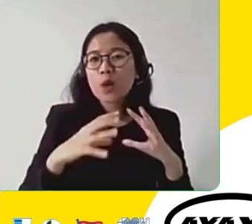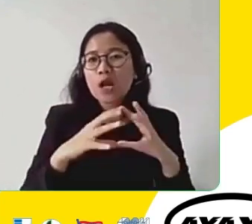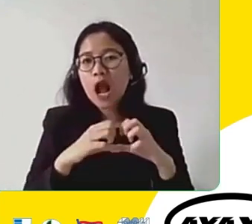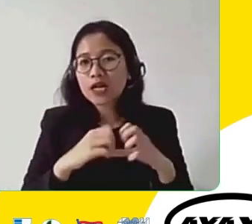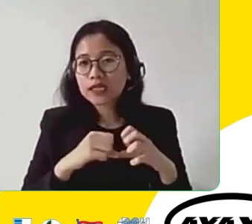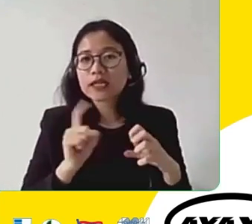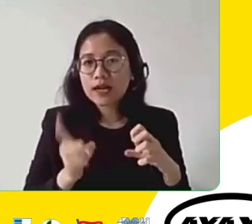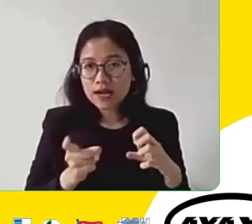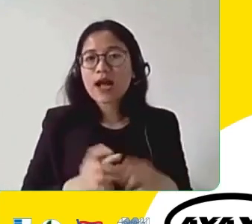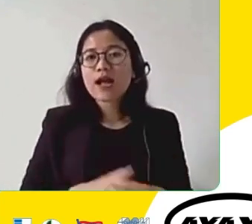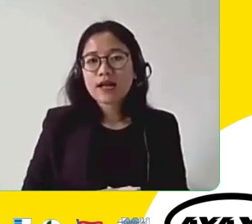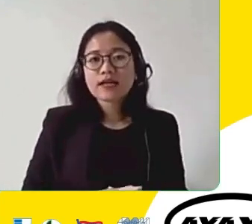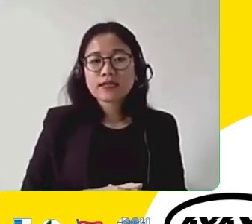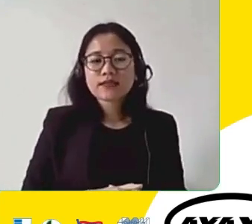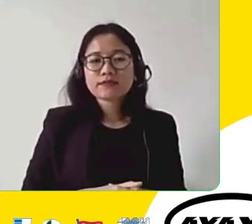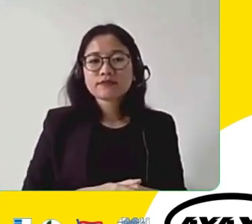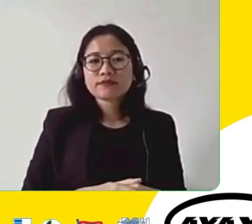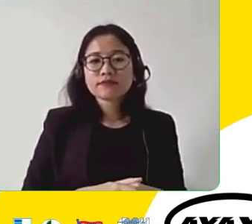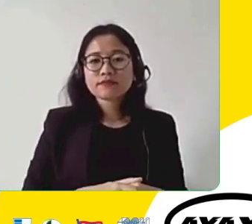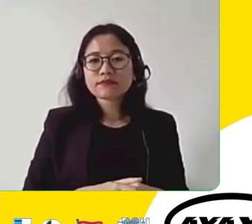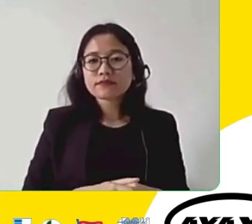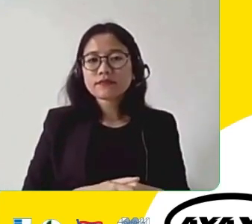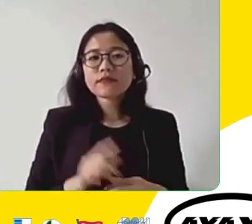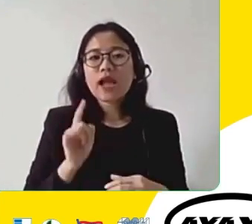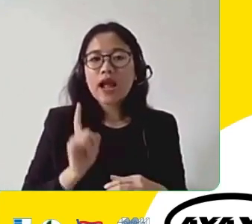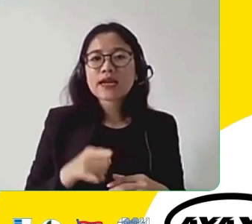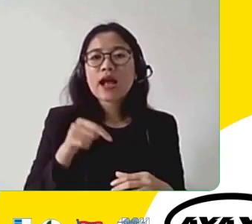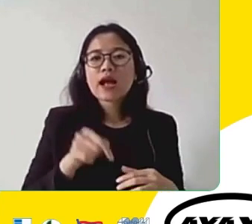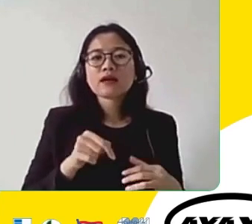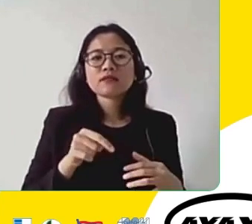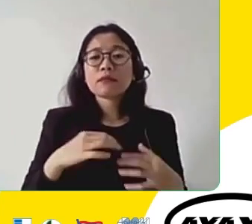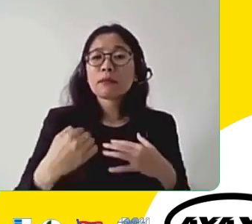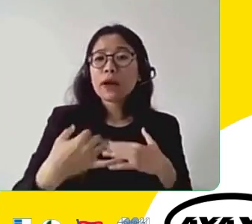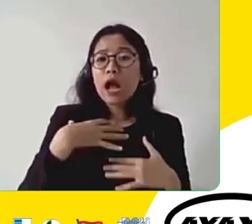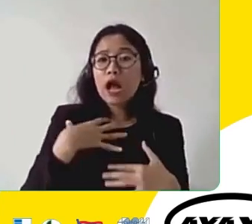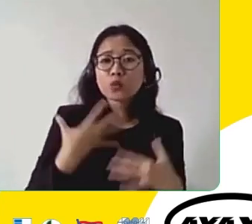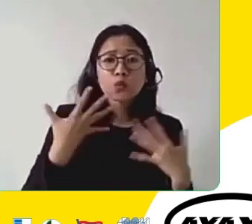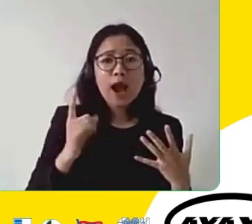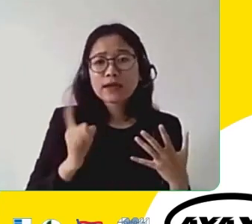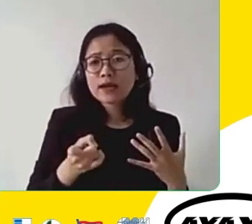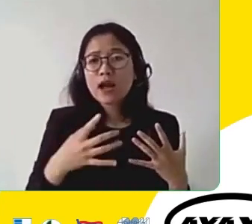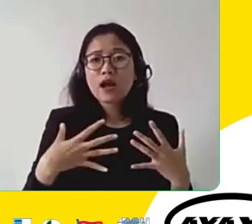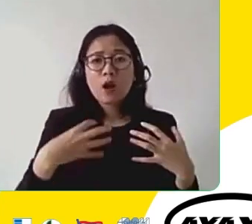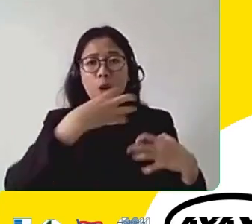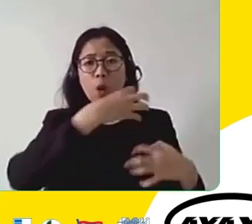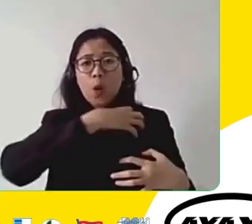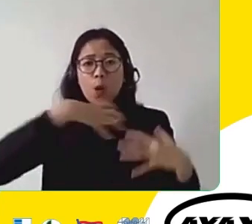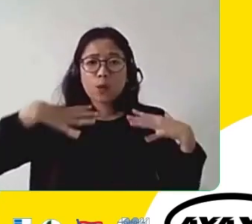the very important organ just on our body, yeah, like we can see it as an